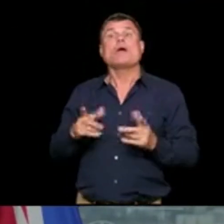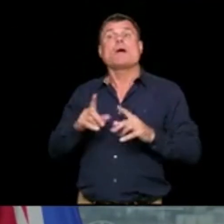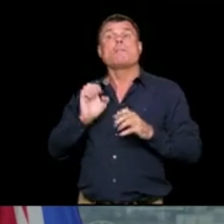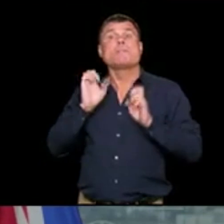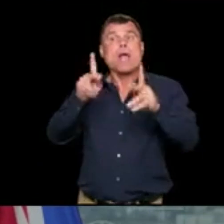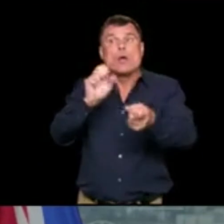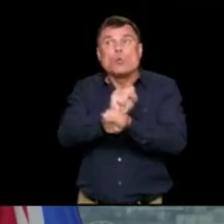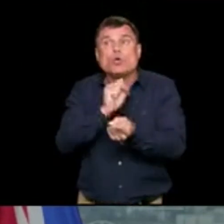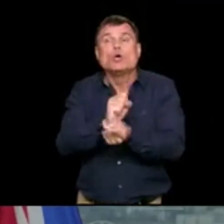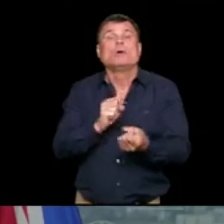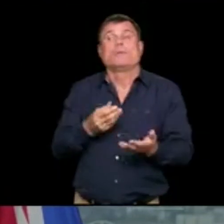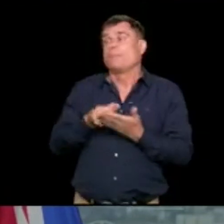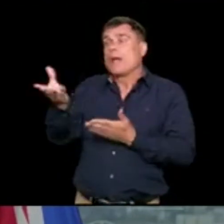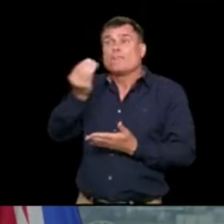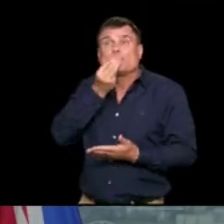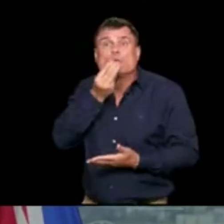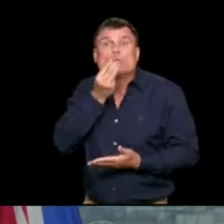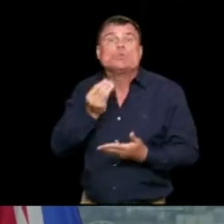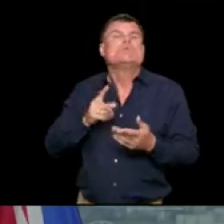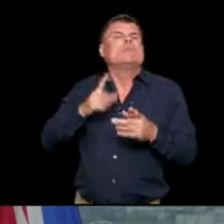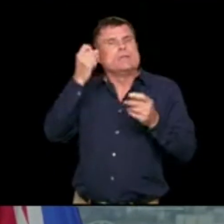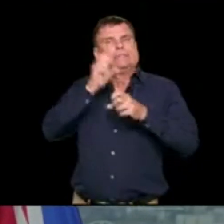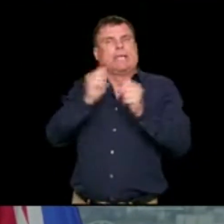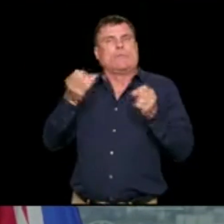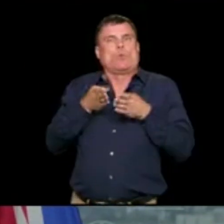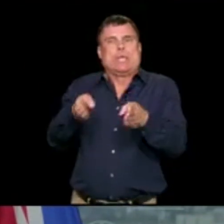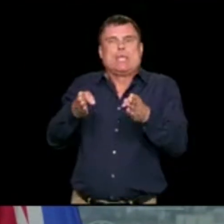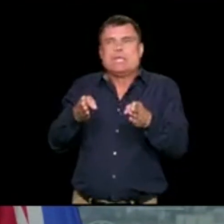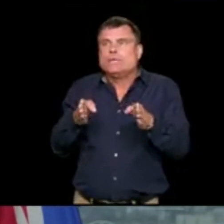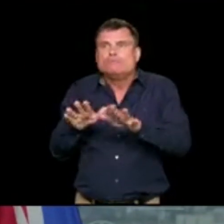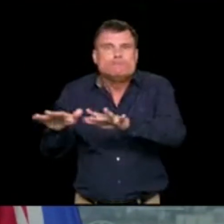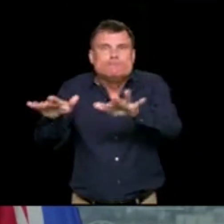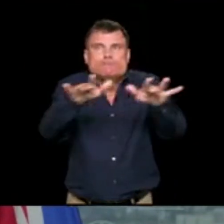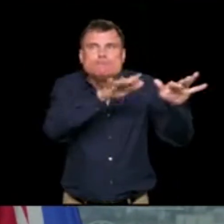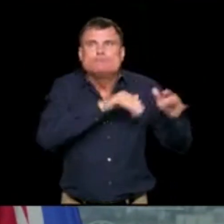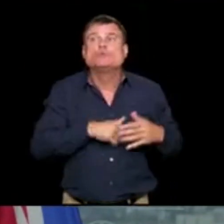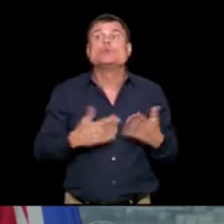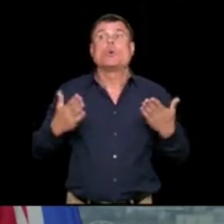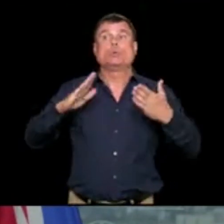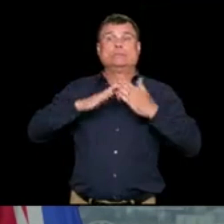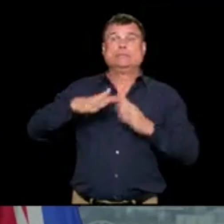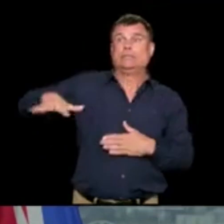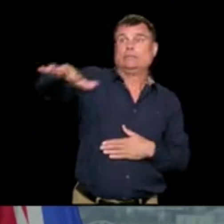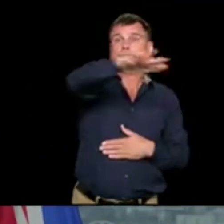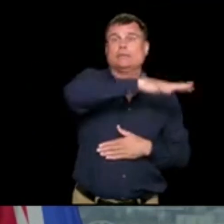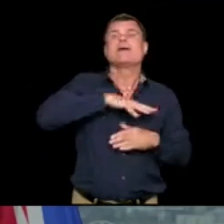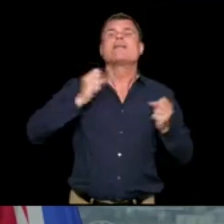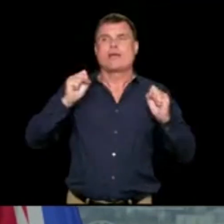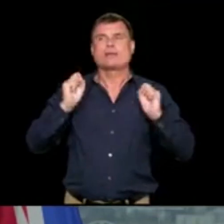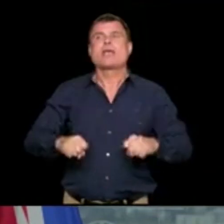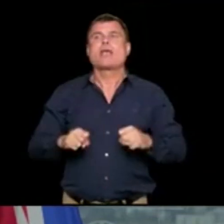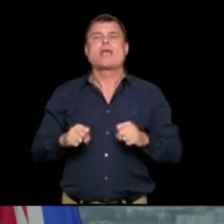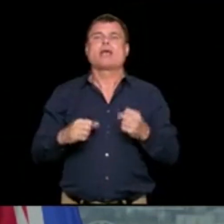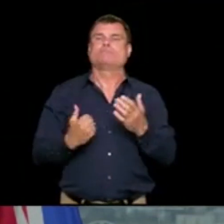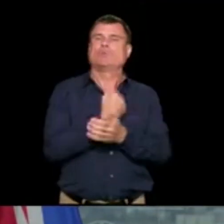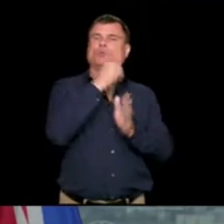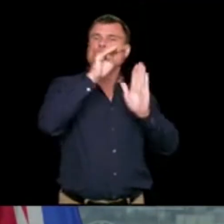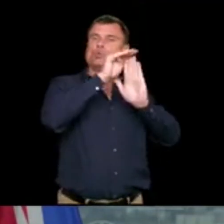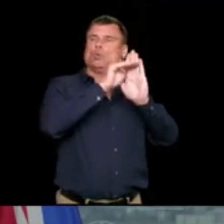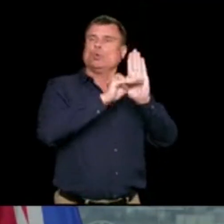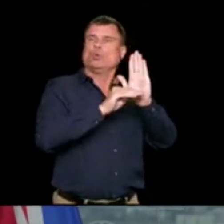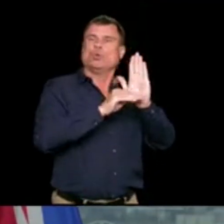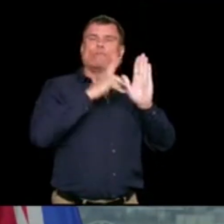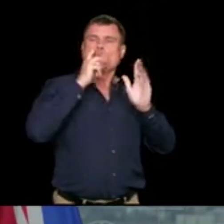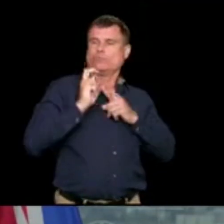or picking up groceries for your family in a safe way is obviously critical. Municipalities are hard at work implementing new precautions for